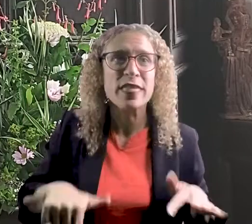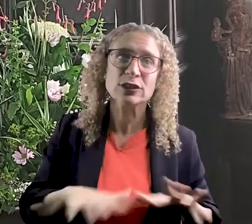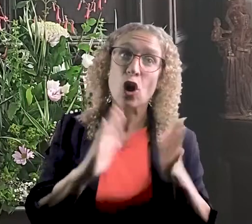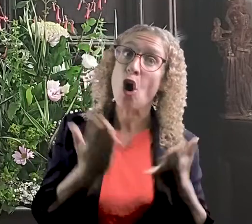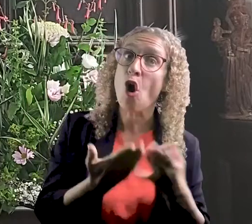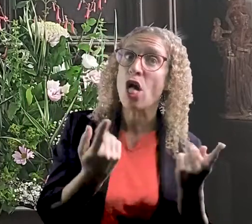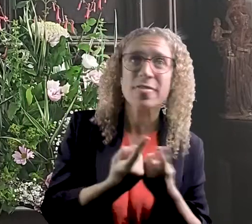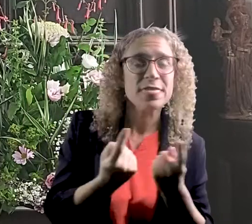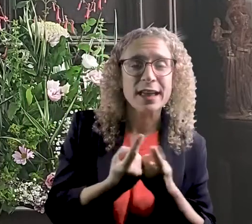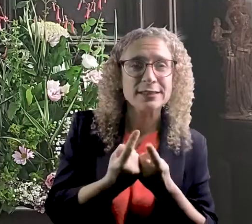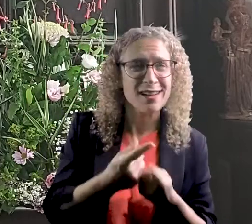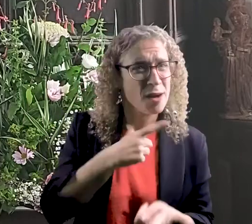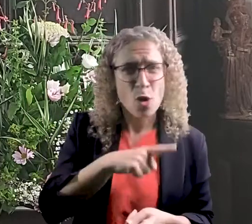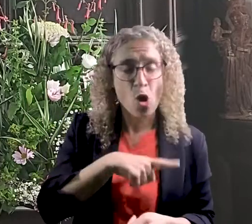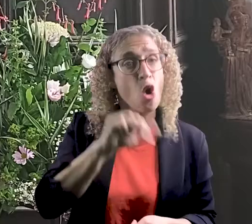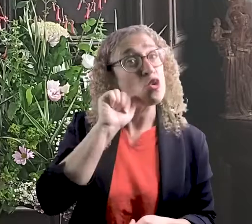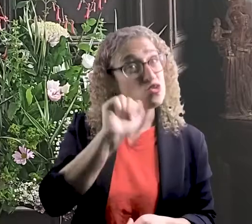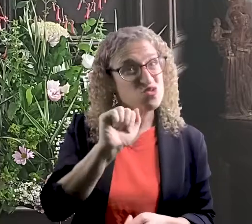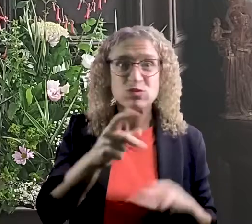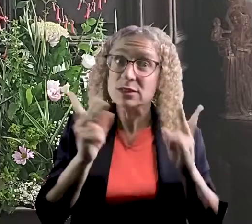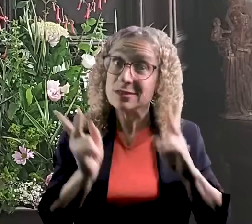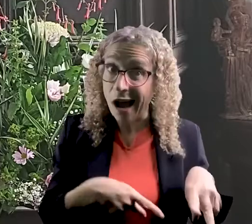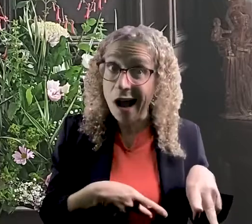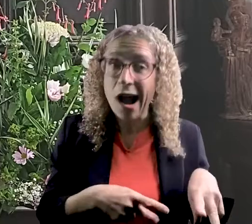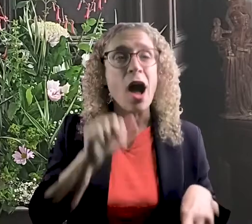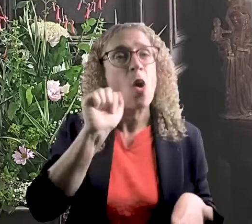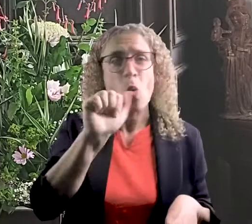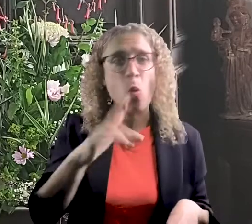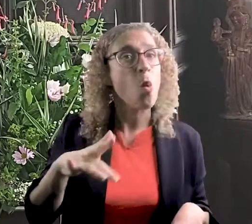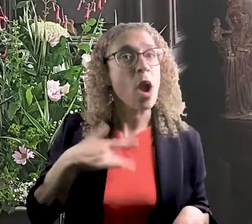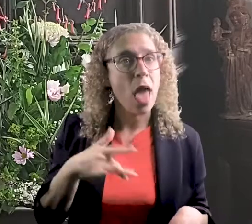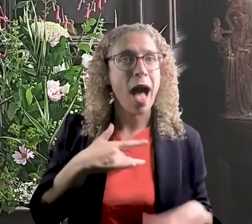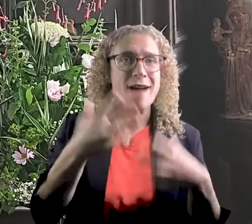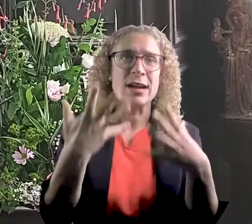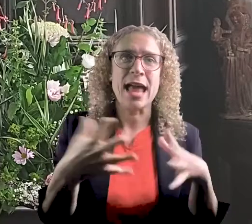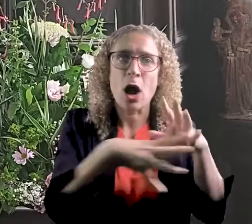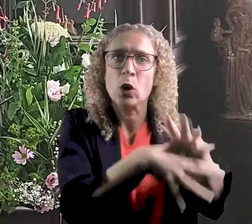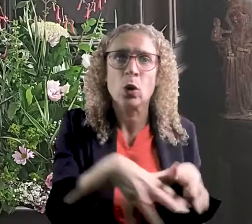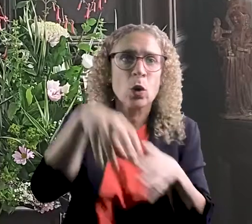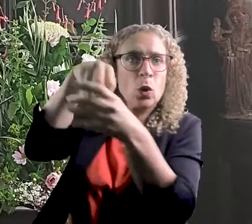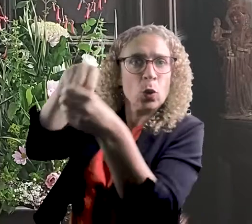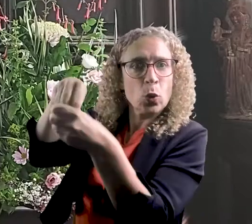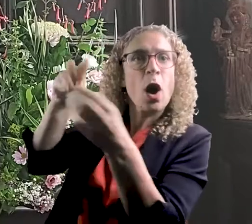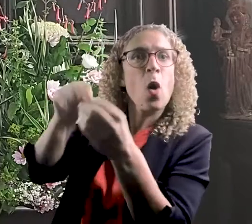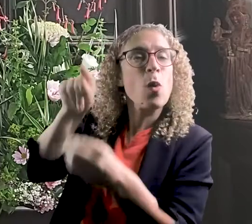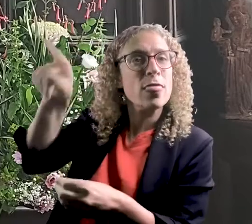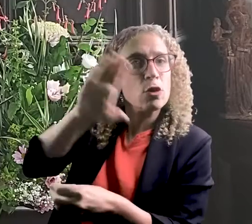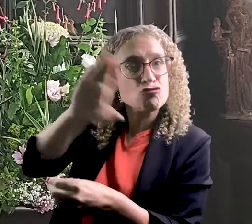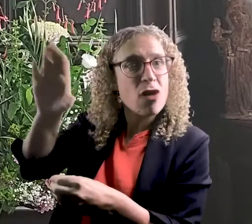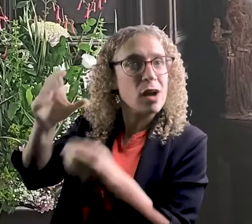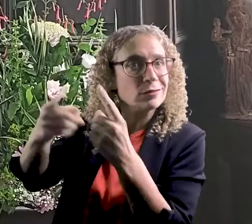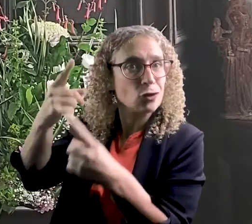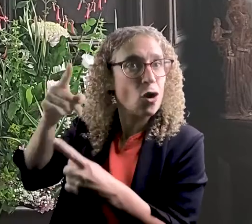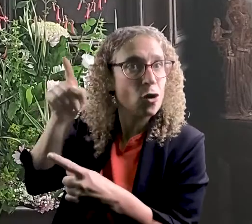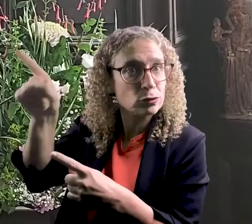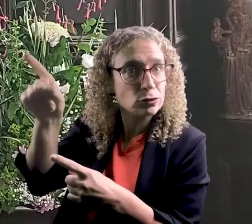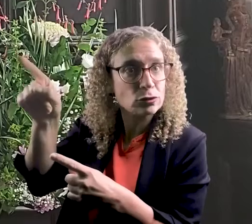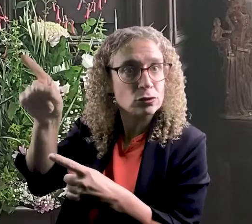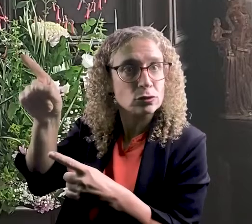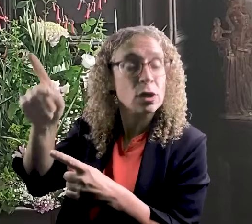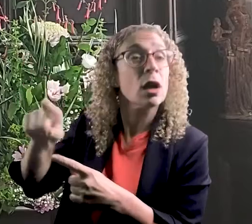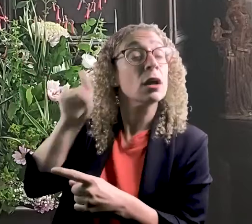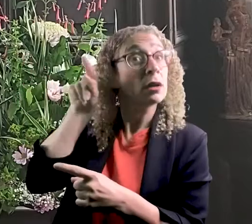things. For you died, and your life is now hidden with Christ in God.